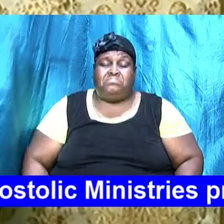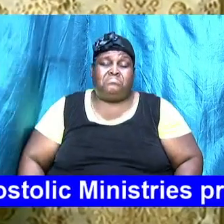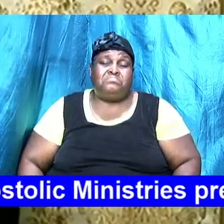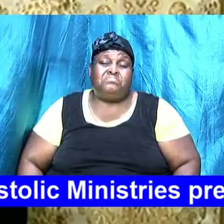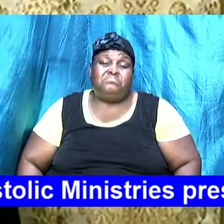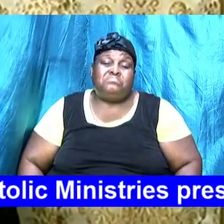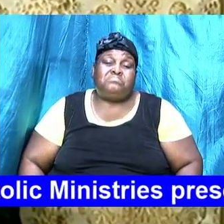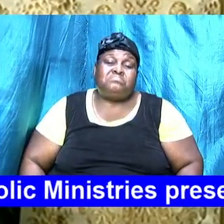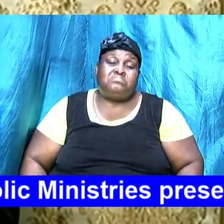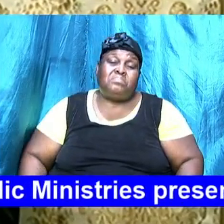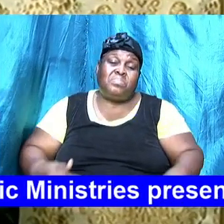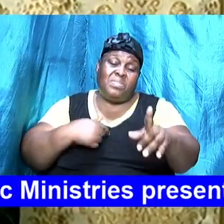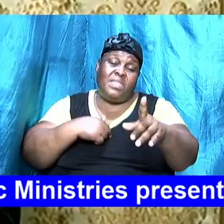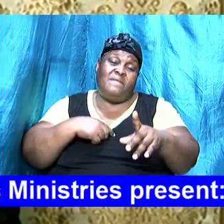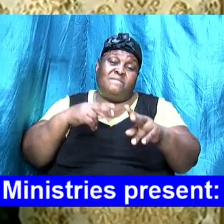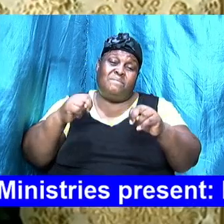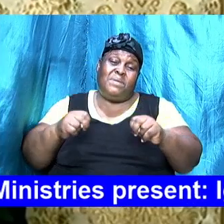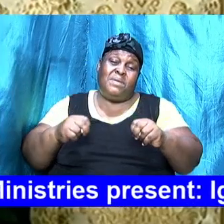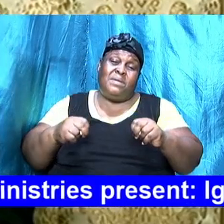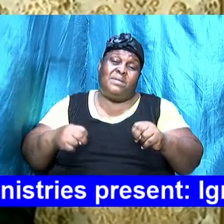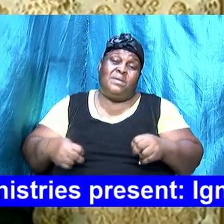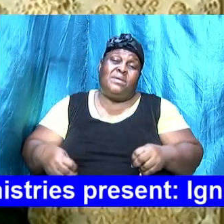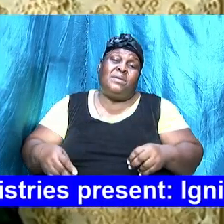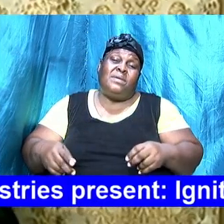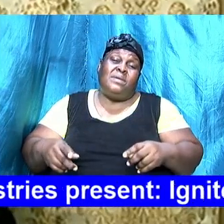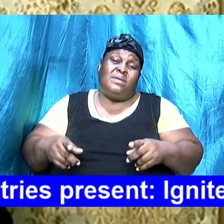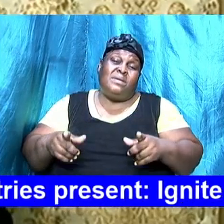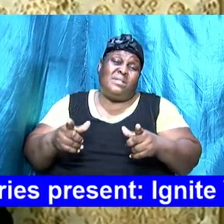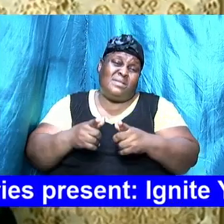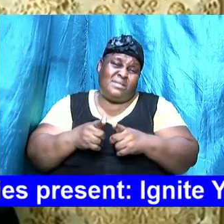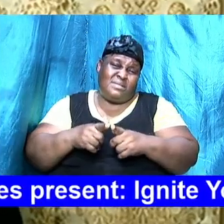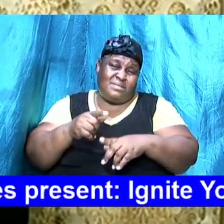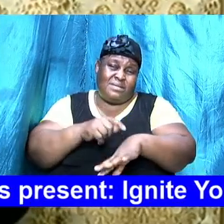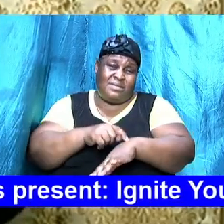And I've been around a little while and I've spoken